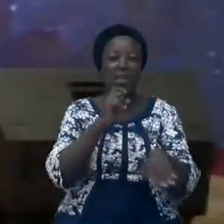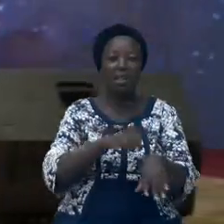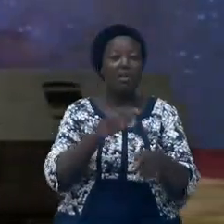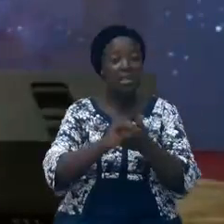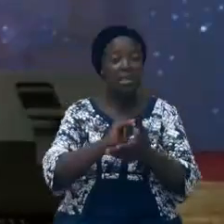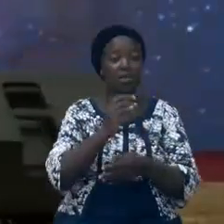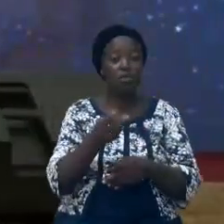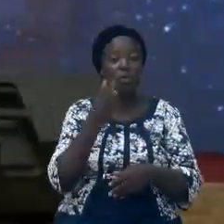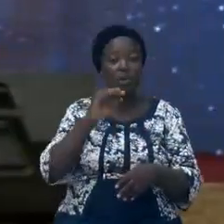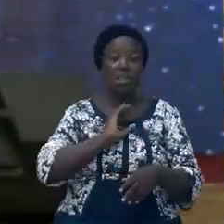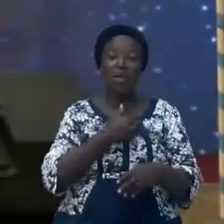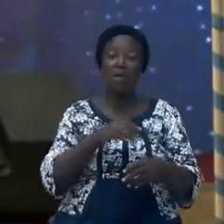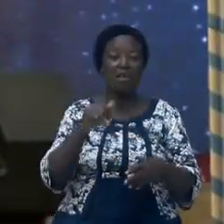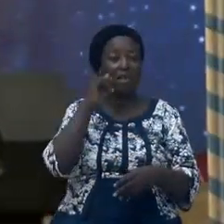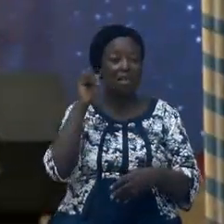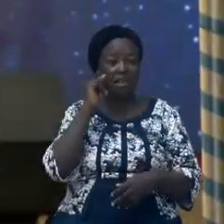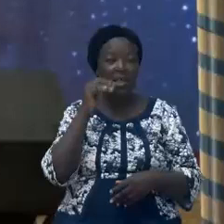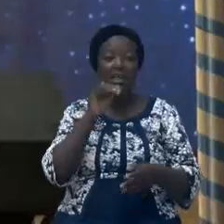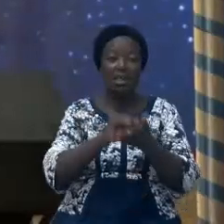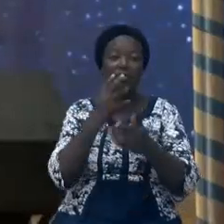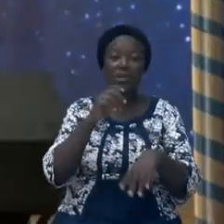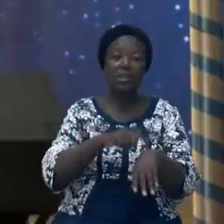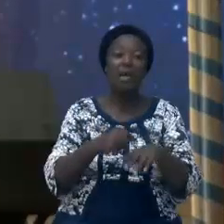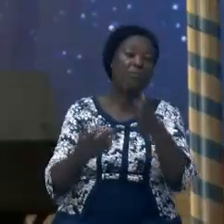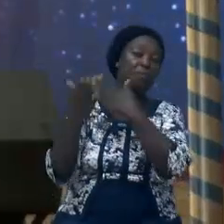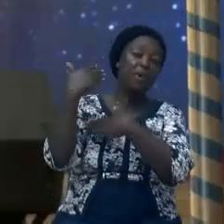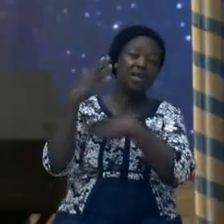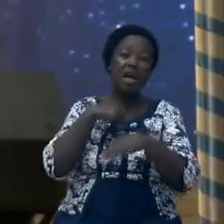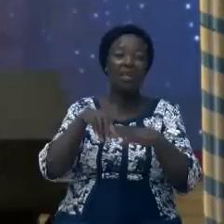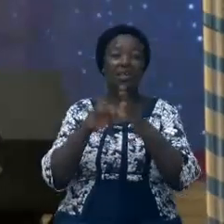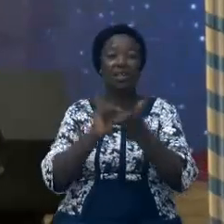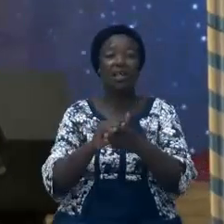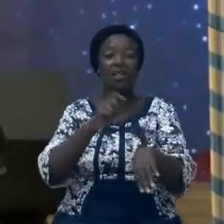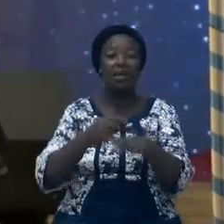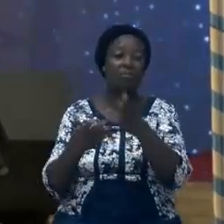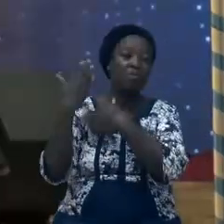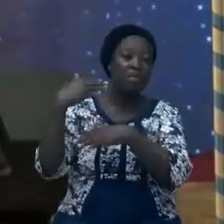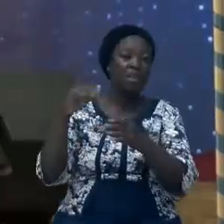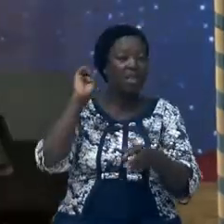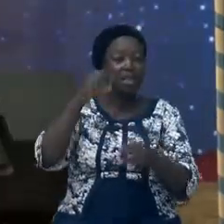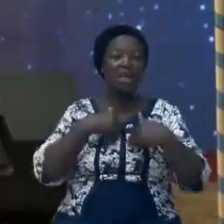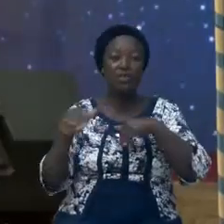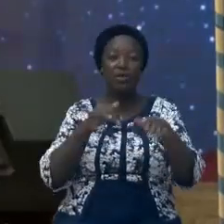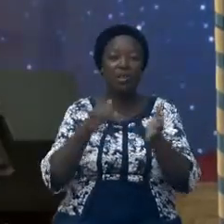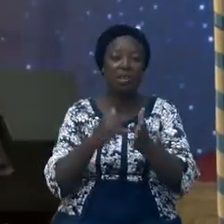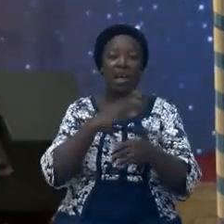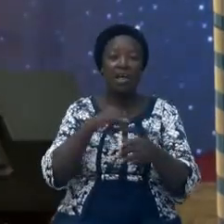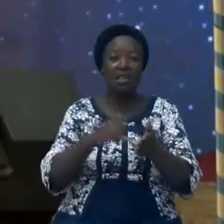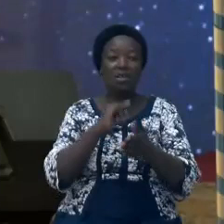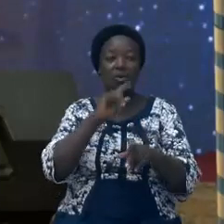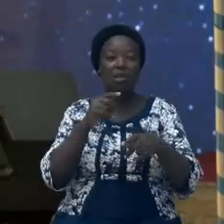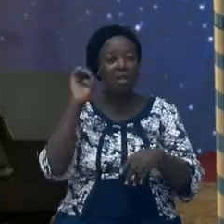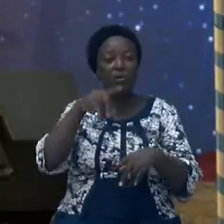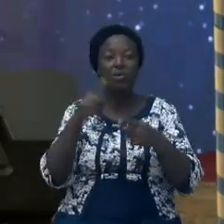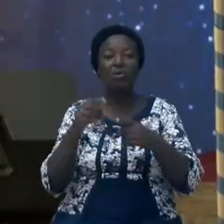30, that's what he did at that time. That's our yesterday. That's the time past. And in that time past, he has